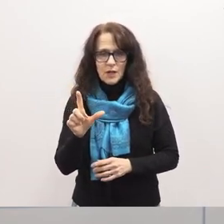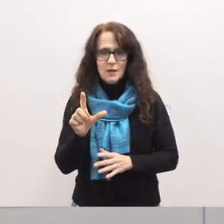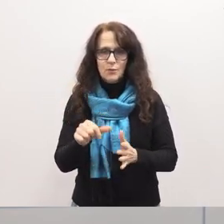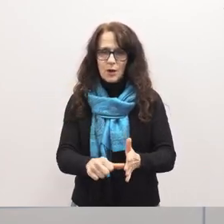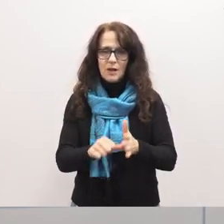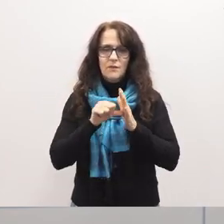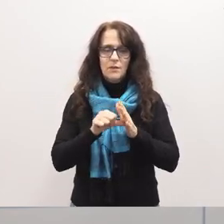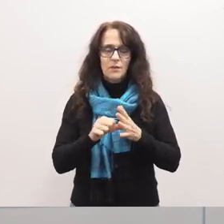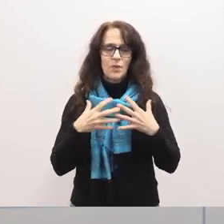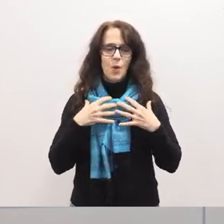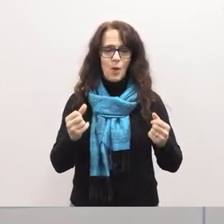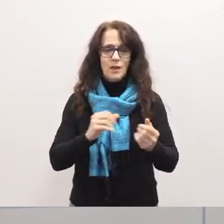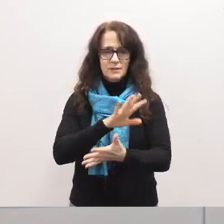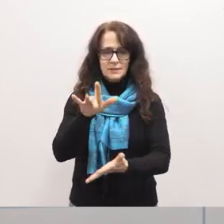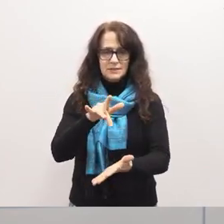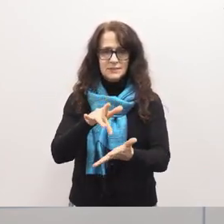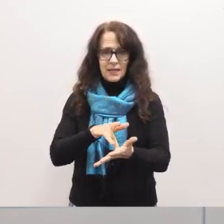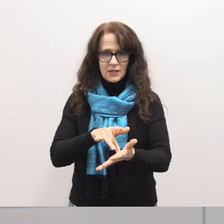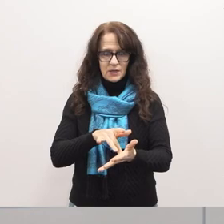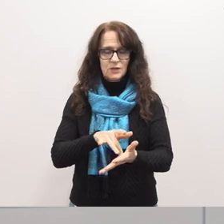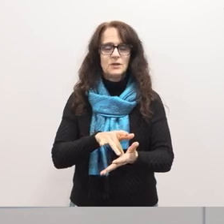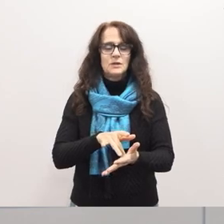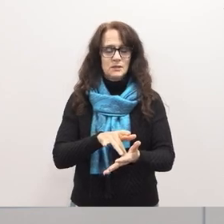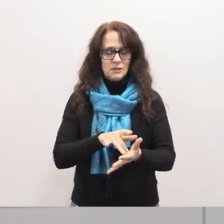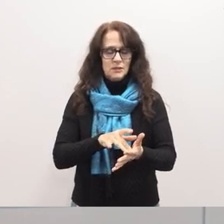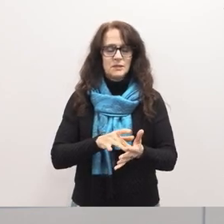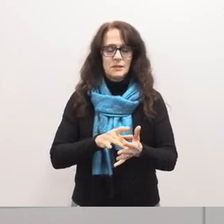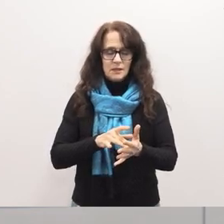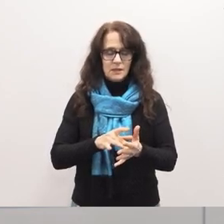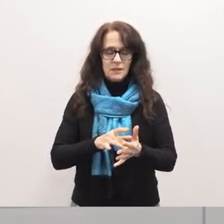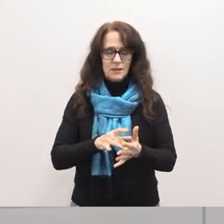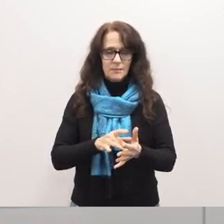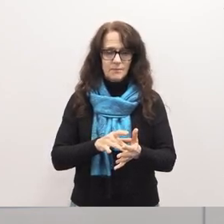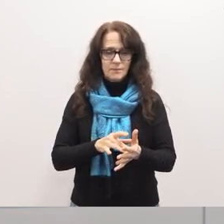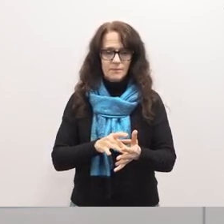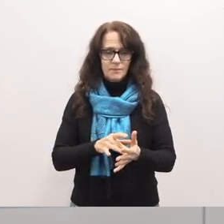the wellness centers that we have, is to present